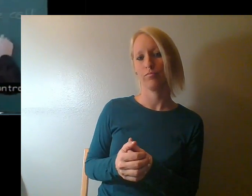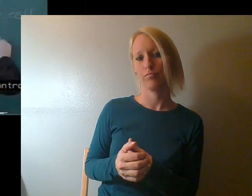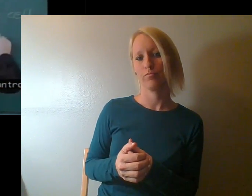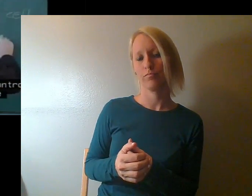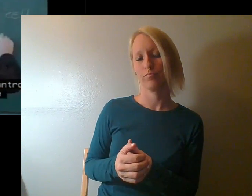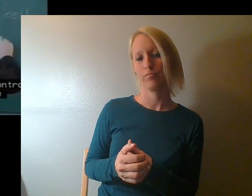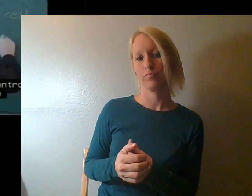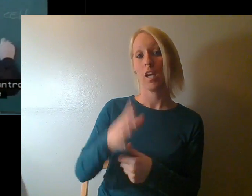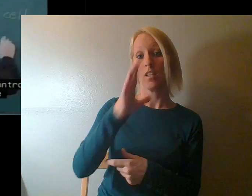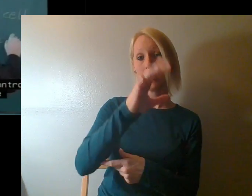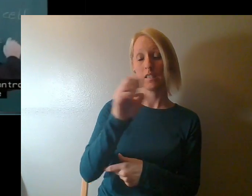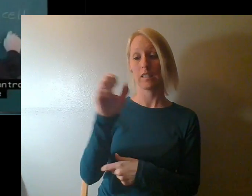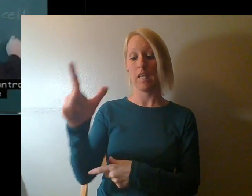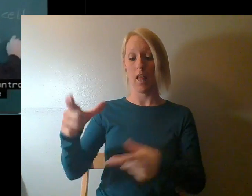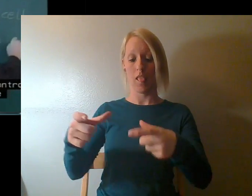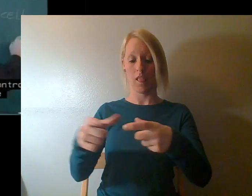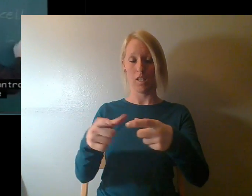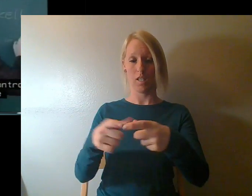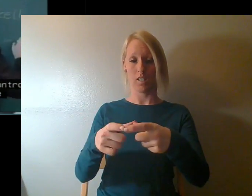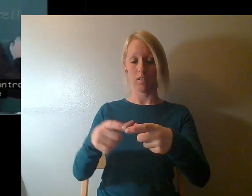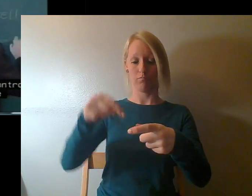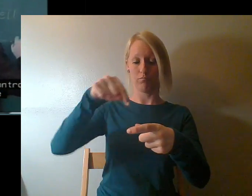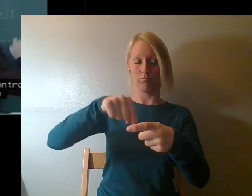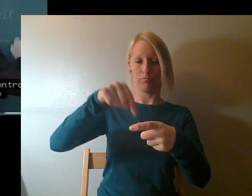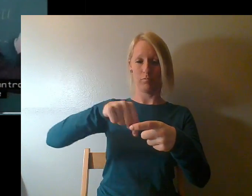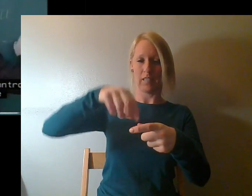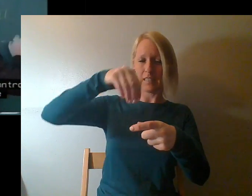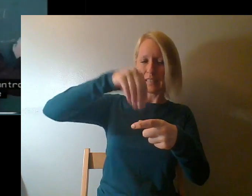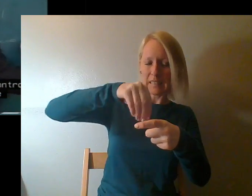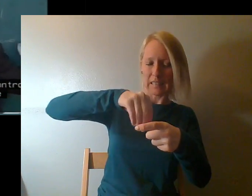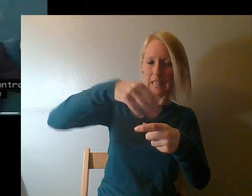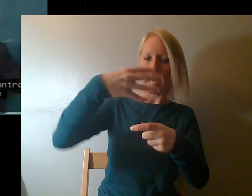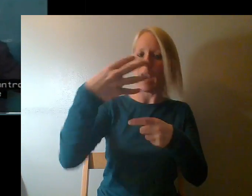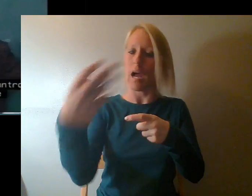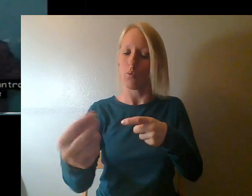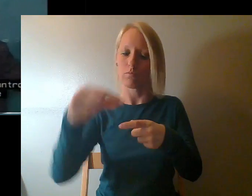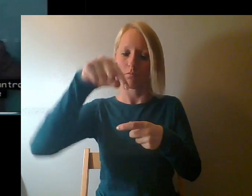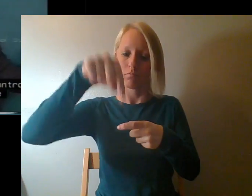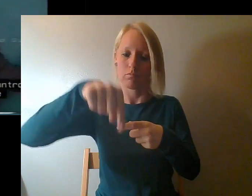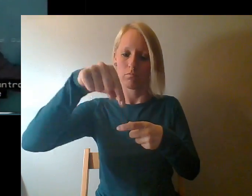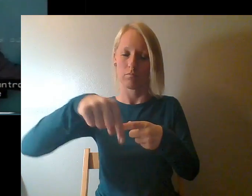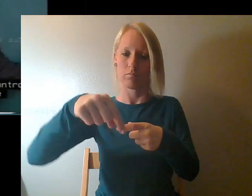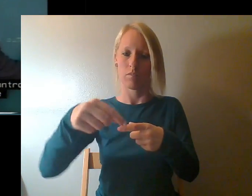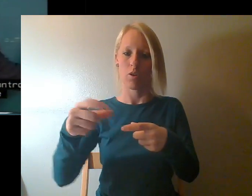what goes in and out